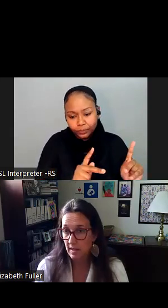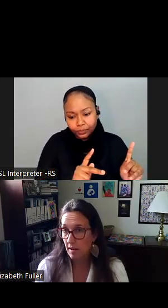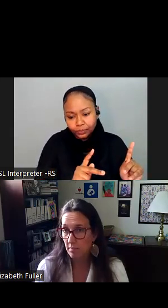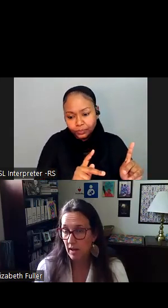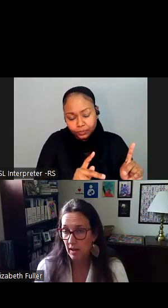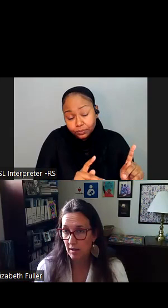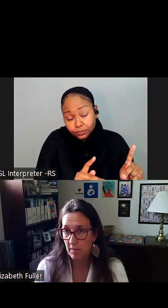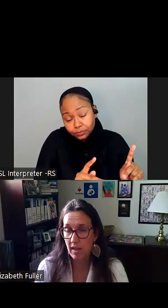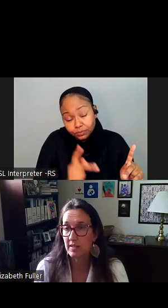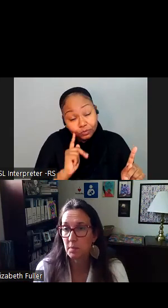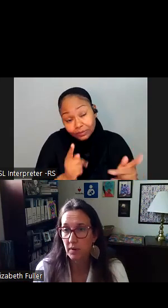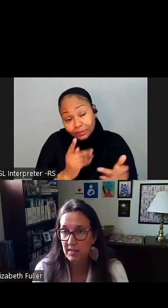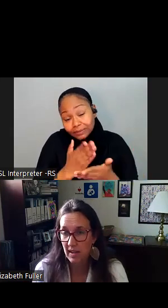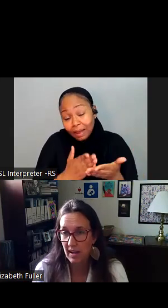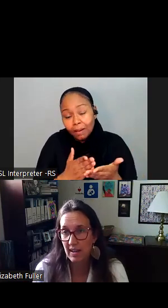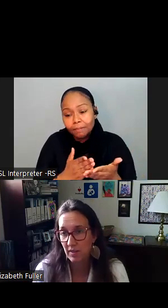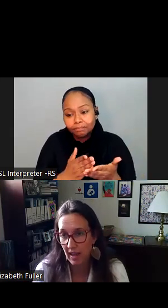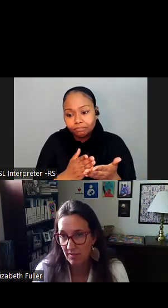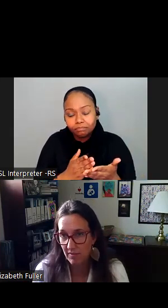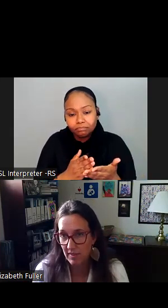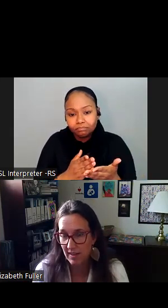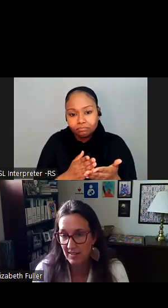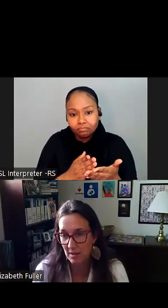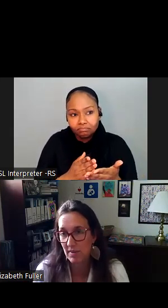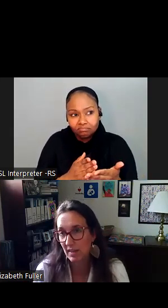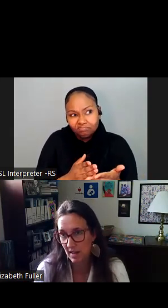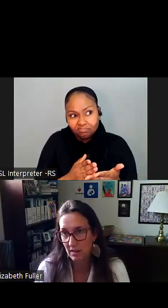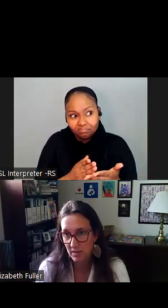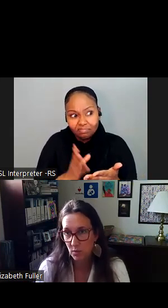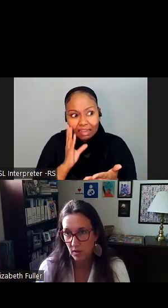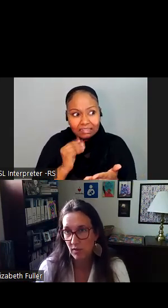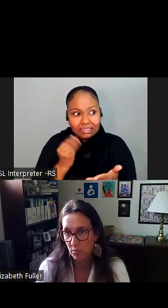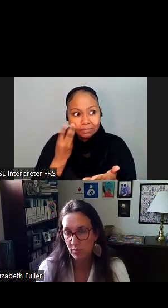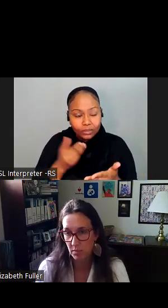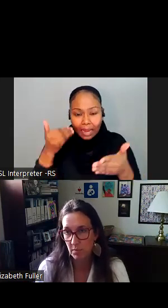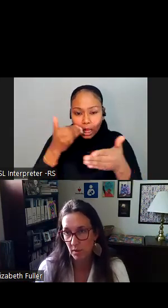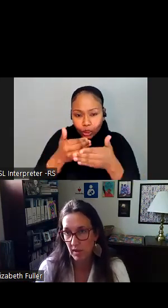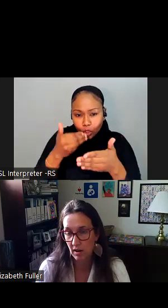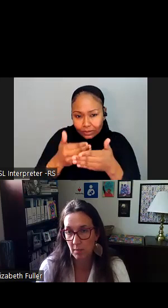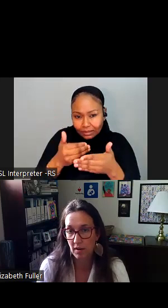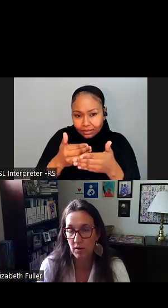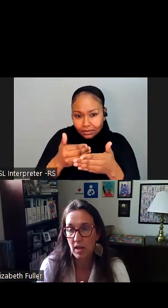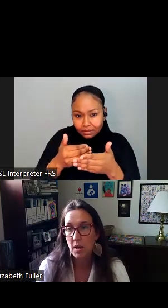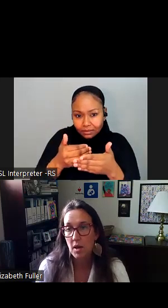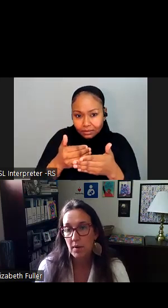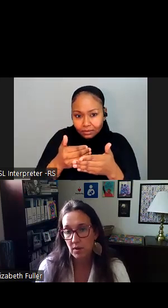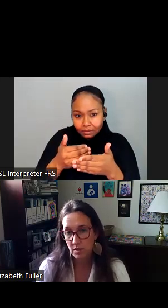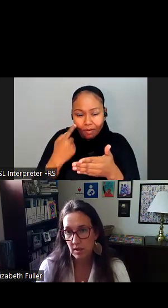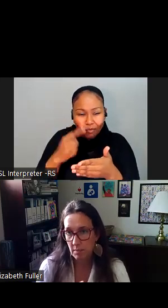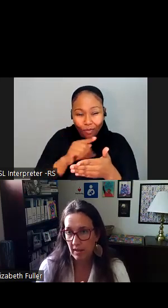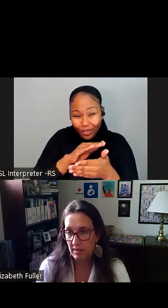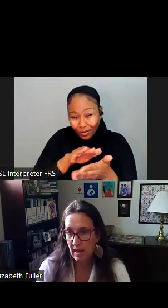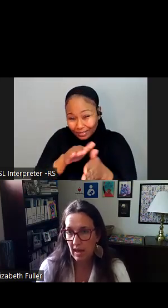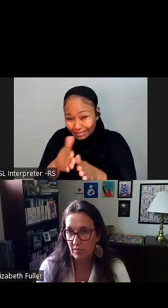in some experienced an end of life that is something that none of us would have hoped for people that we care about, but also